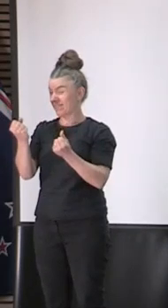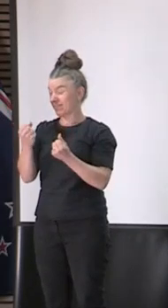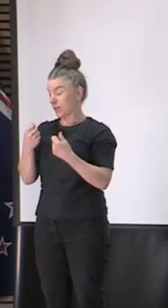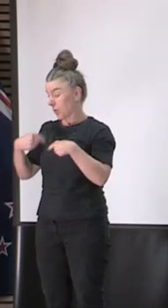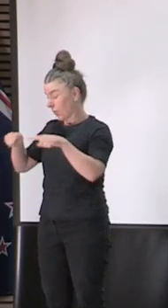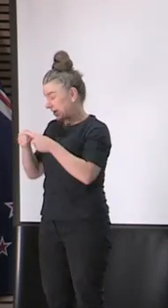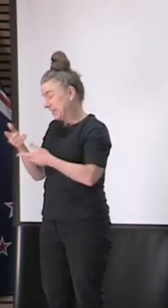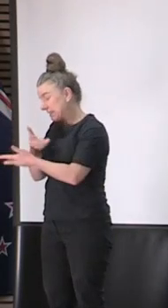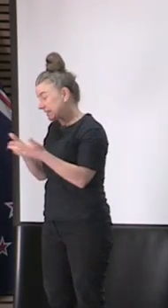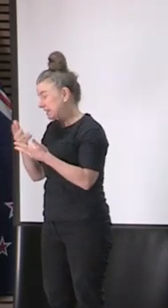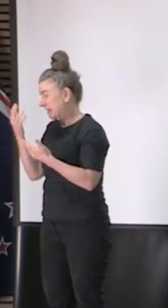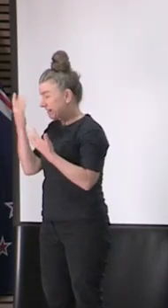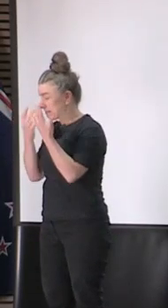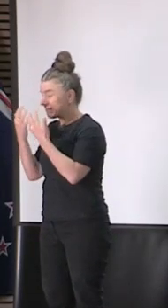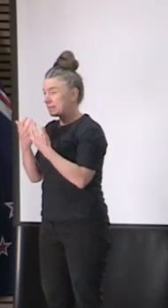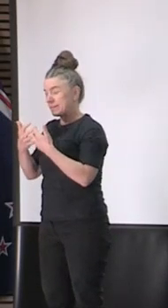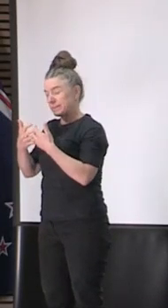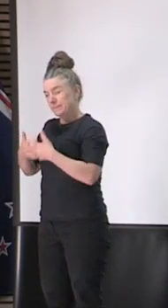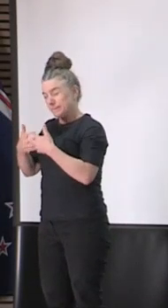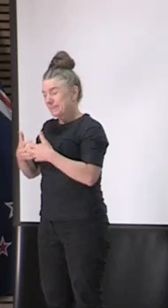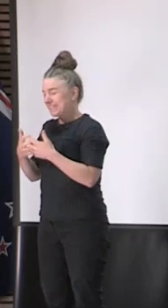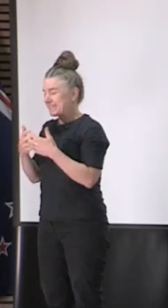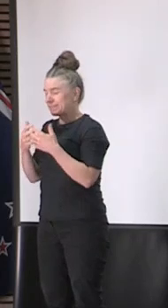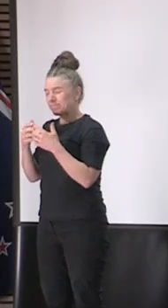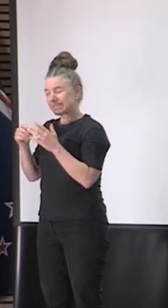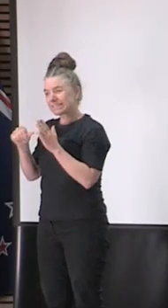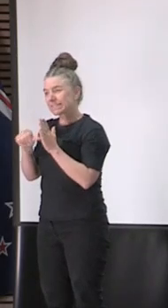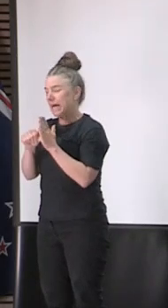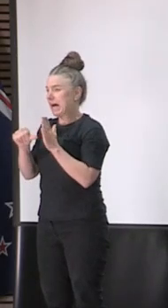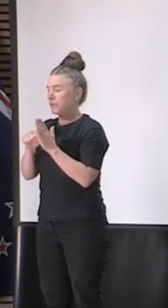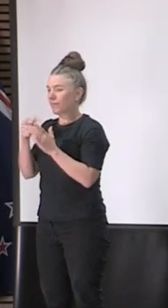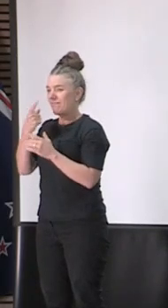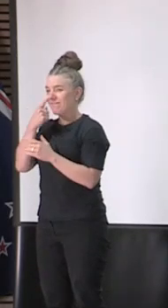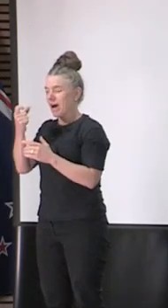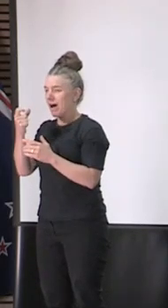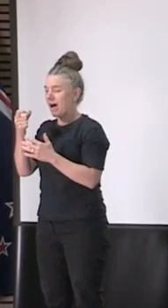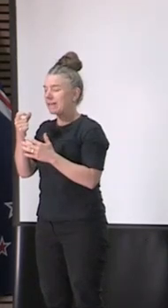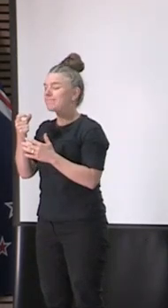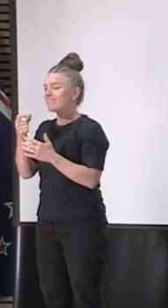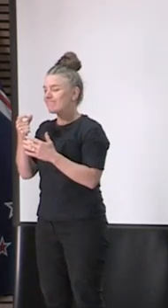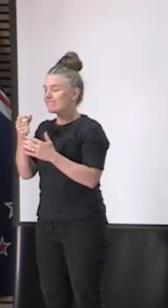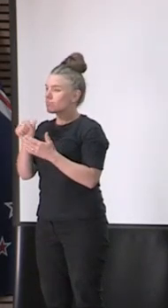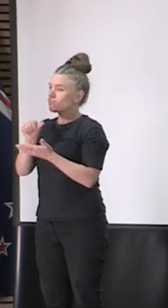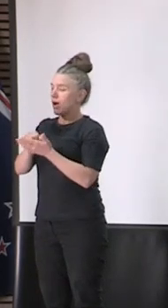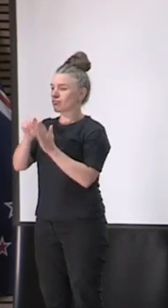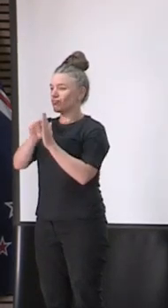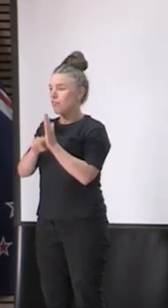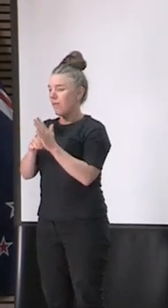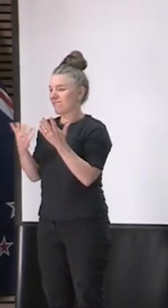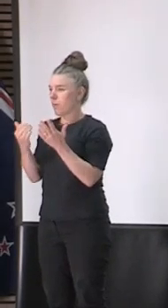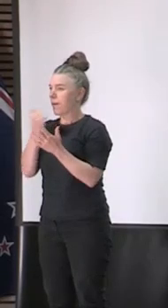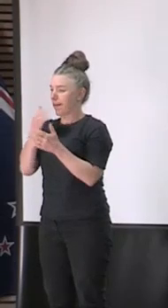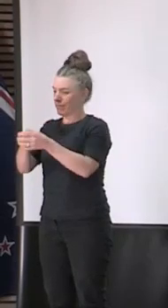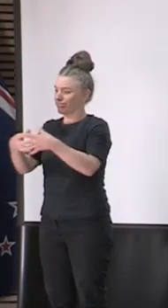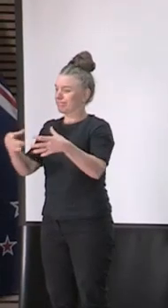just a very, very difficult thing to find a way where you'd have carved out exemptions for specific areas that are very similar